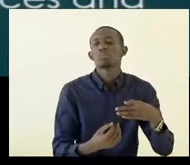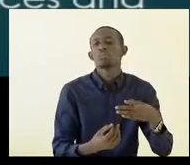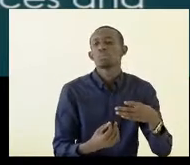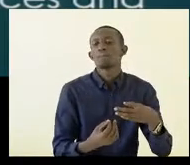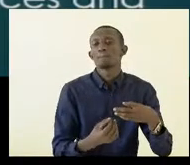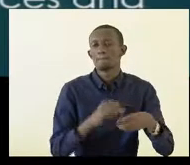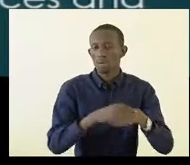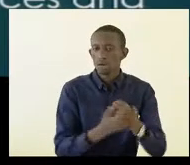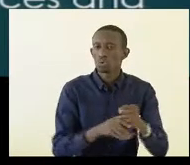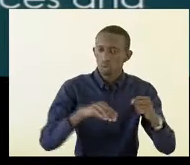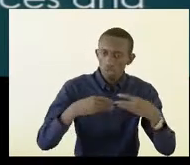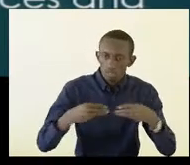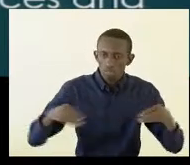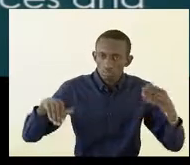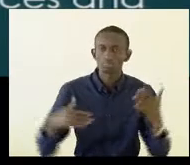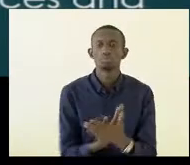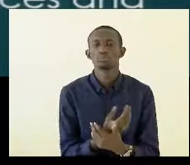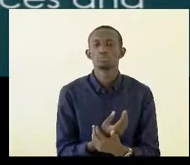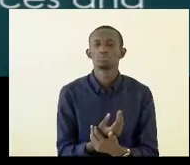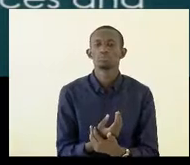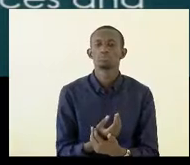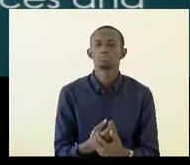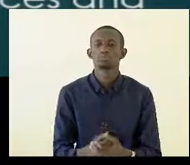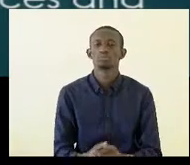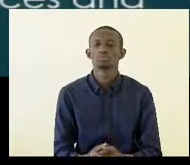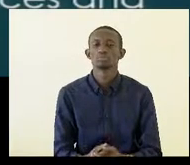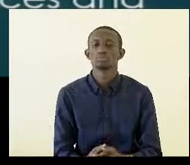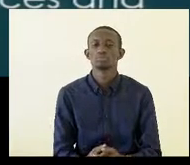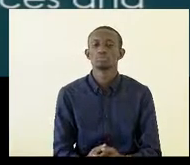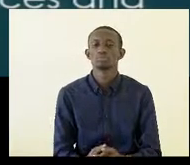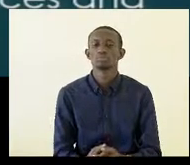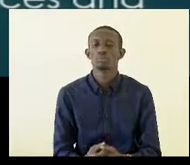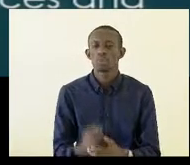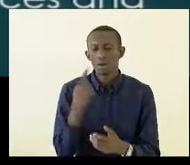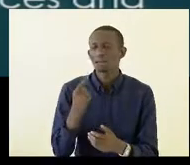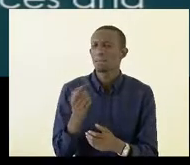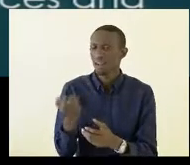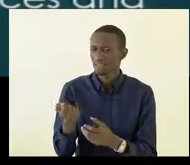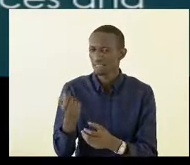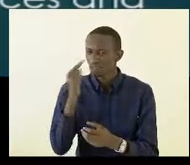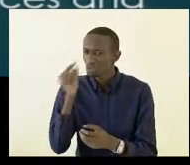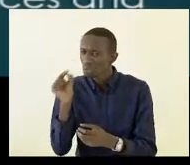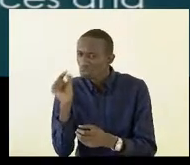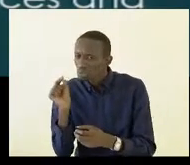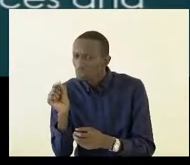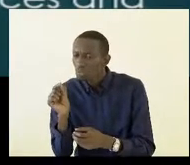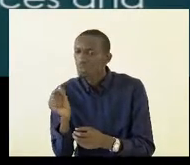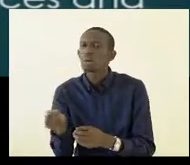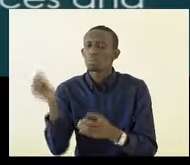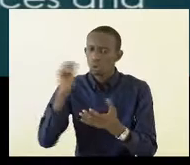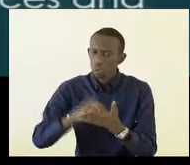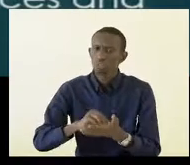sort. Absolute reductions, where you're looking at having to use very few things. Maximize the little you